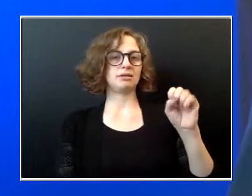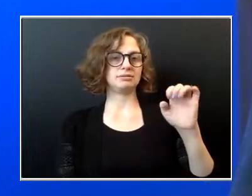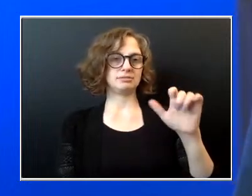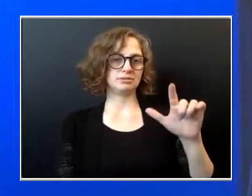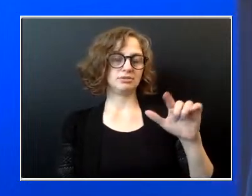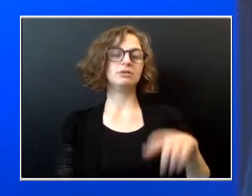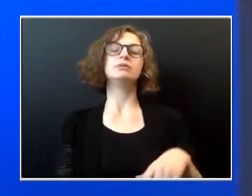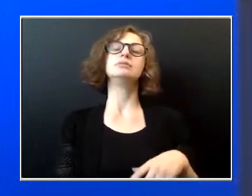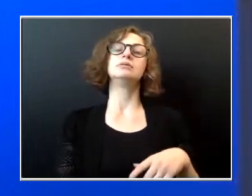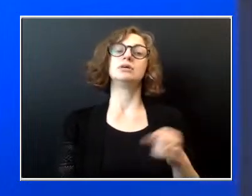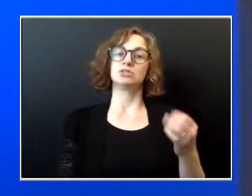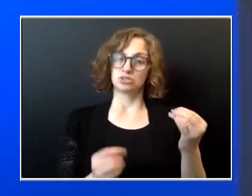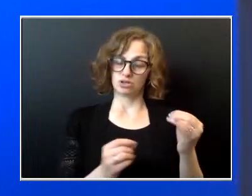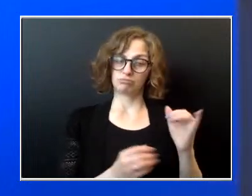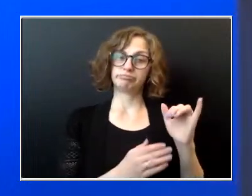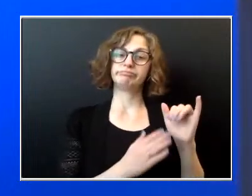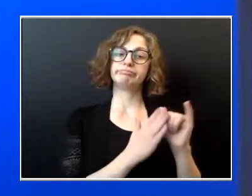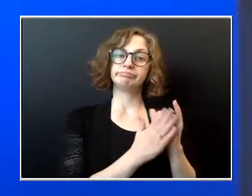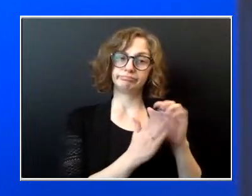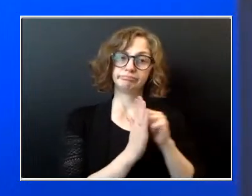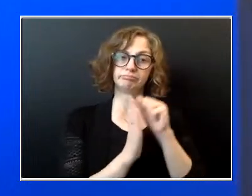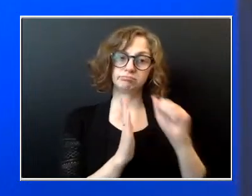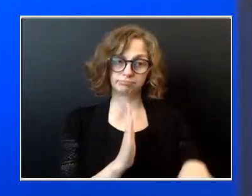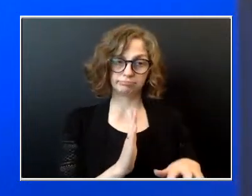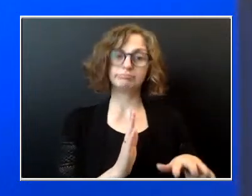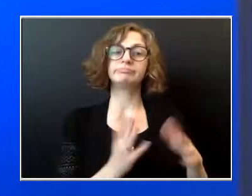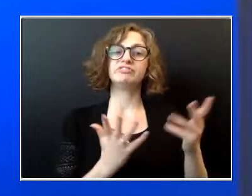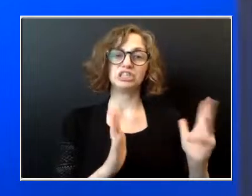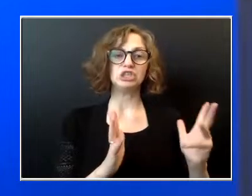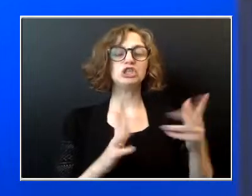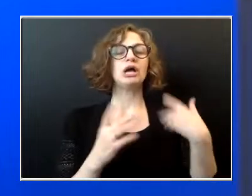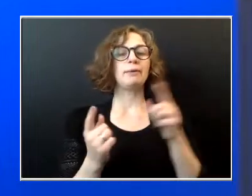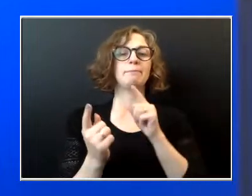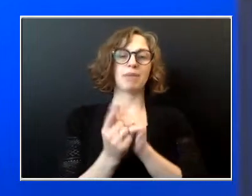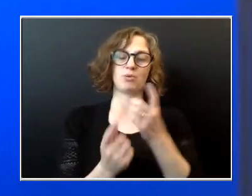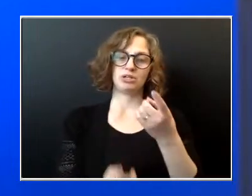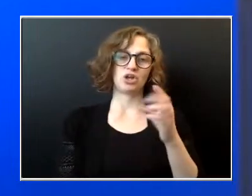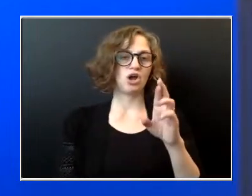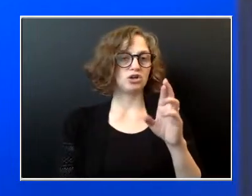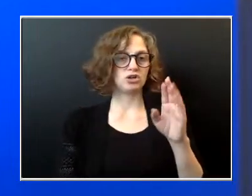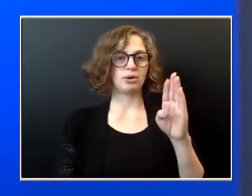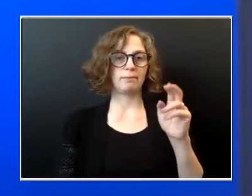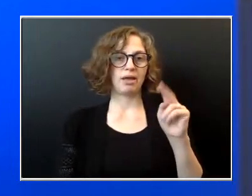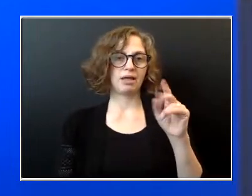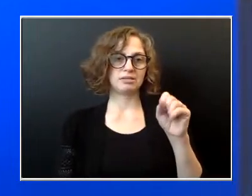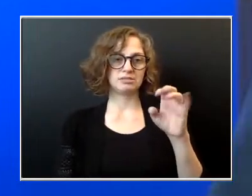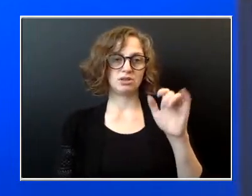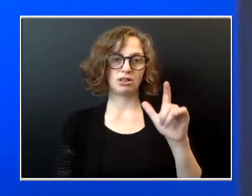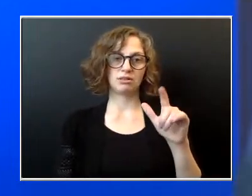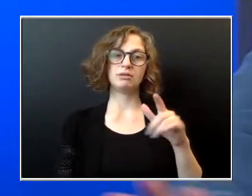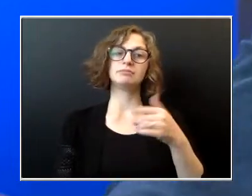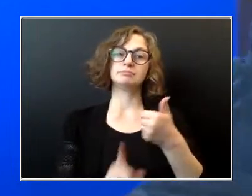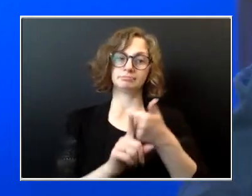thing, that was that, and then I met with Dr. Bansal. He's the one that thought I had FAP. And